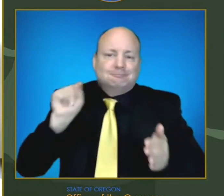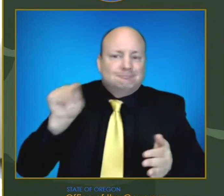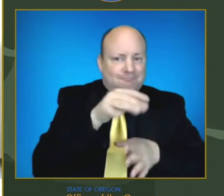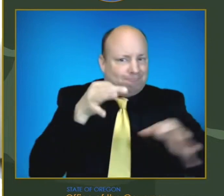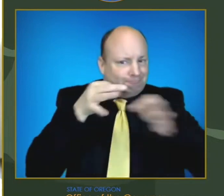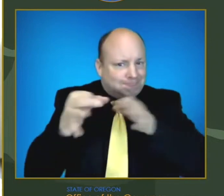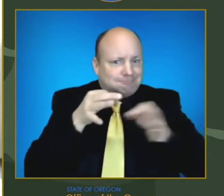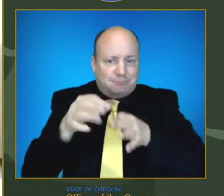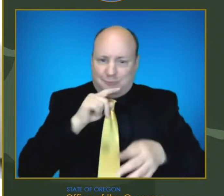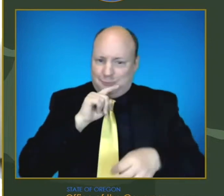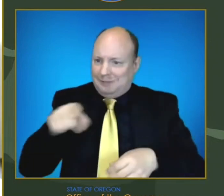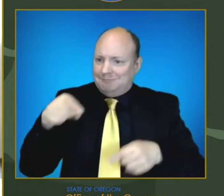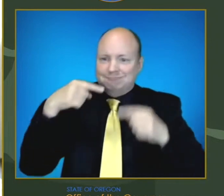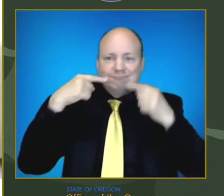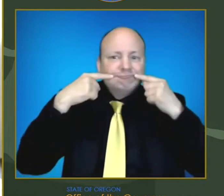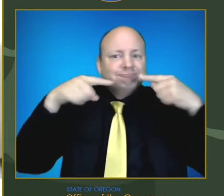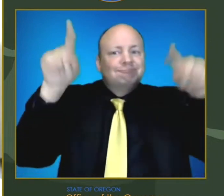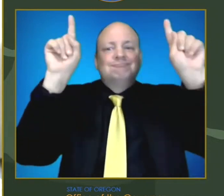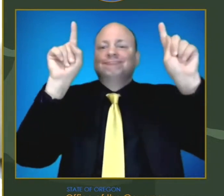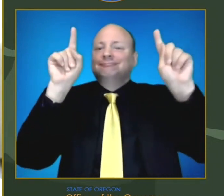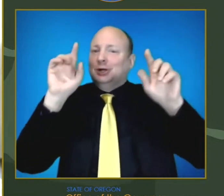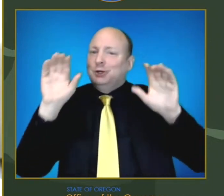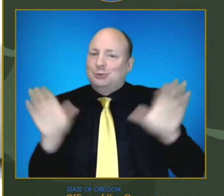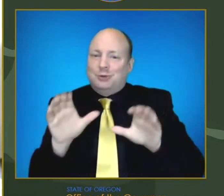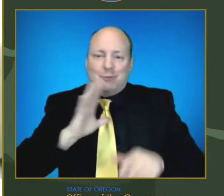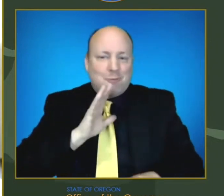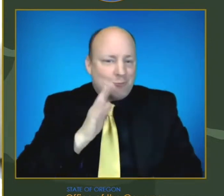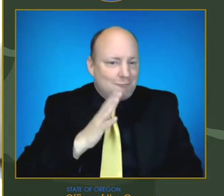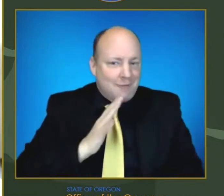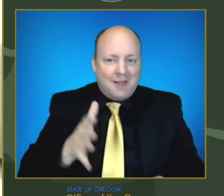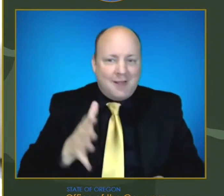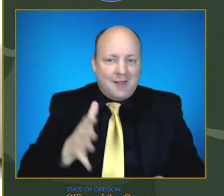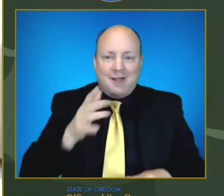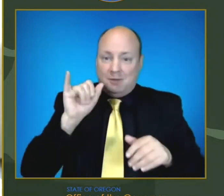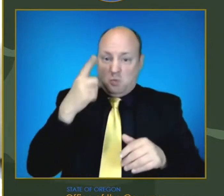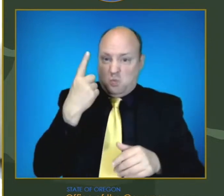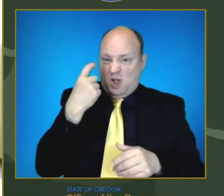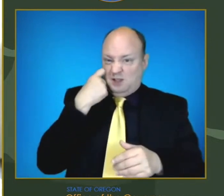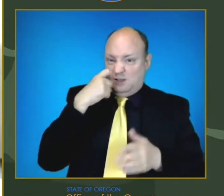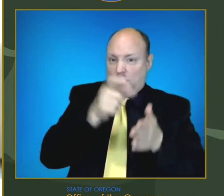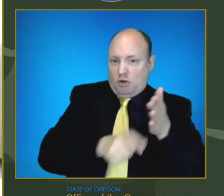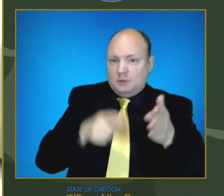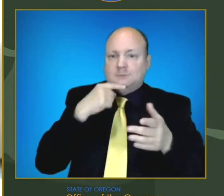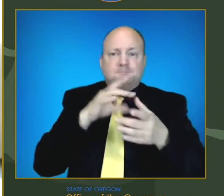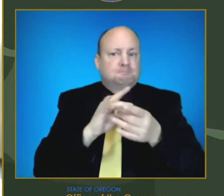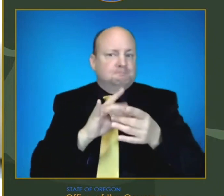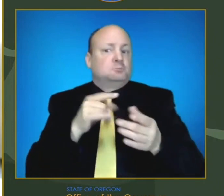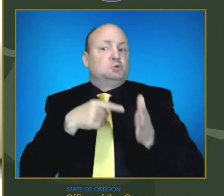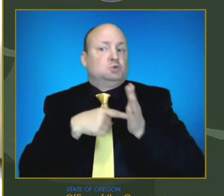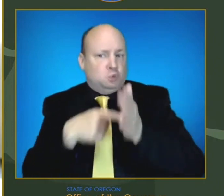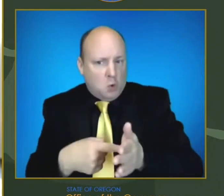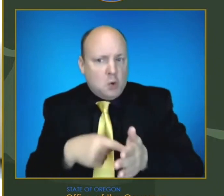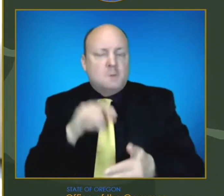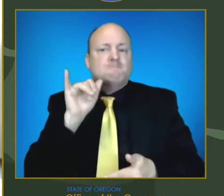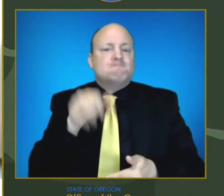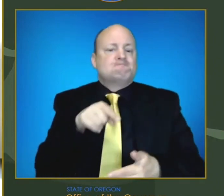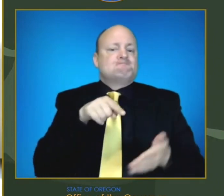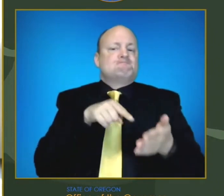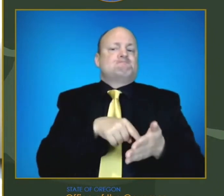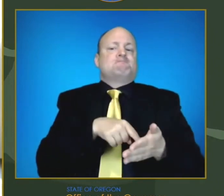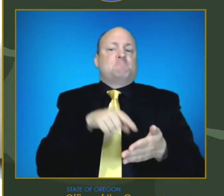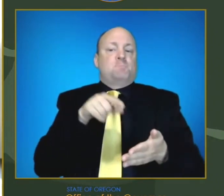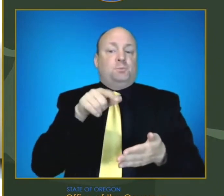and co-authors in 2021 that showed a randomized prize-linked